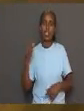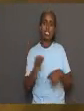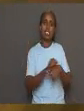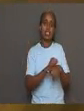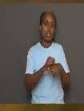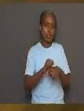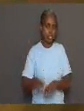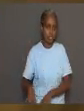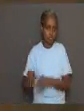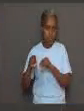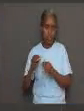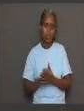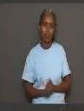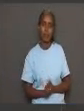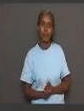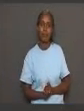activity, students.